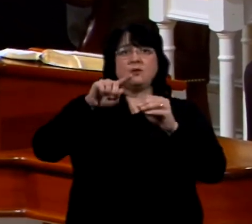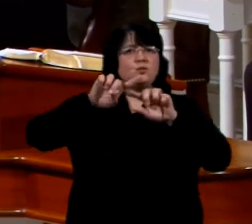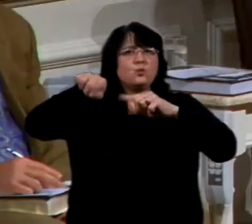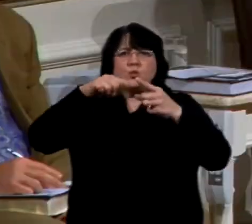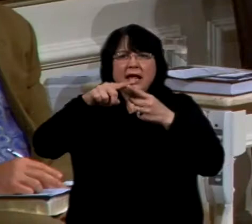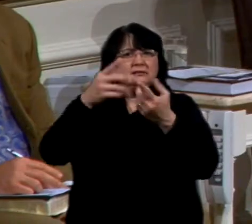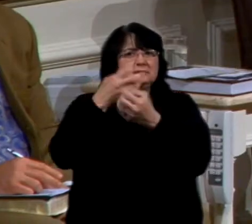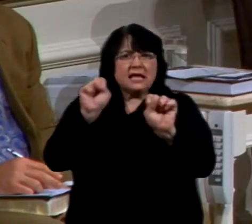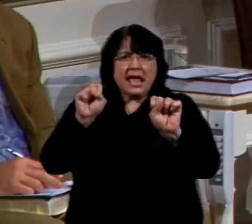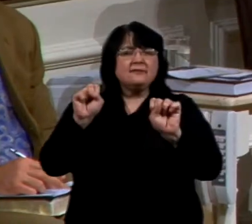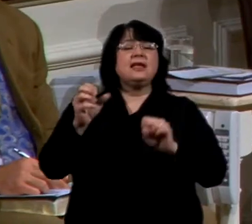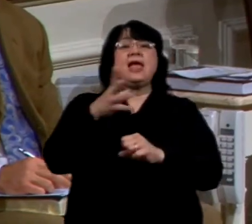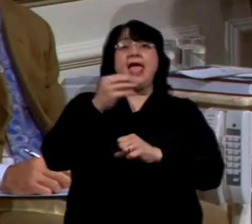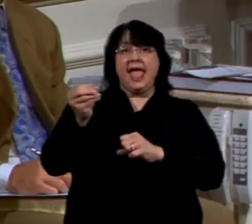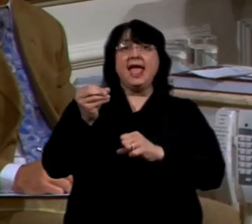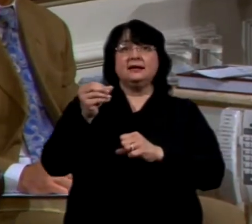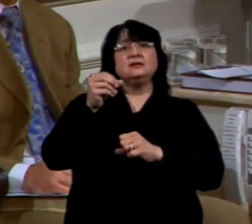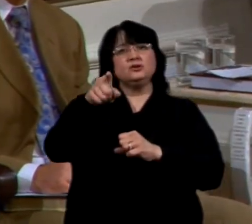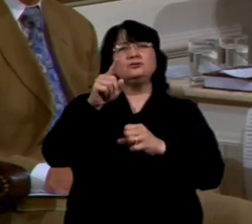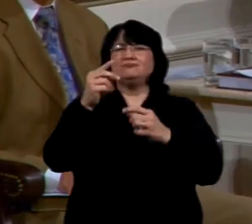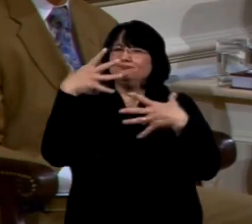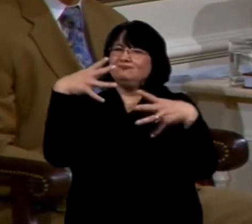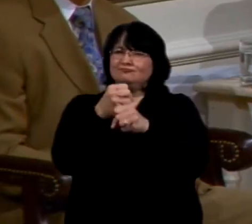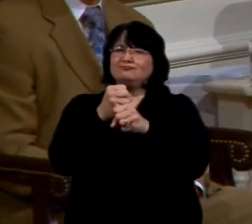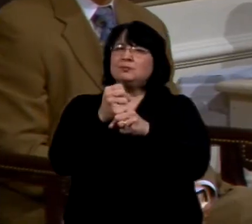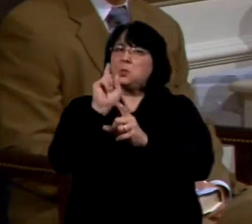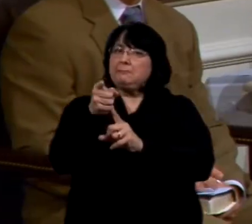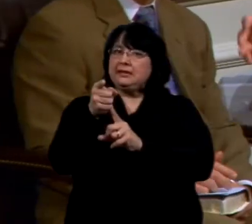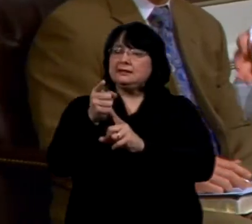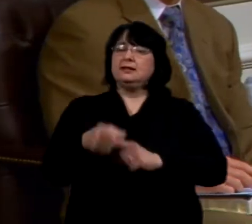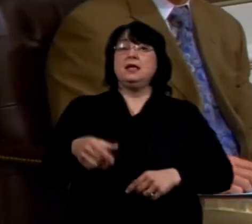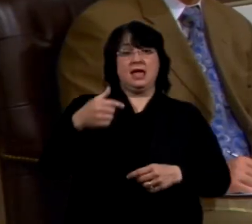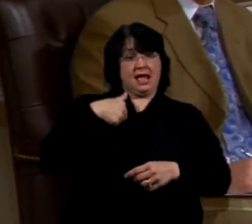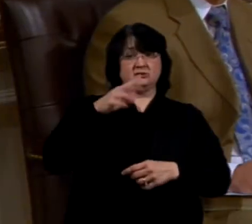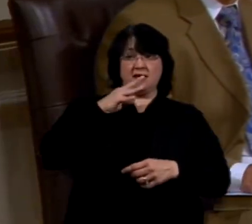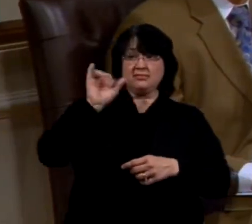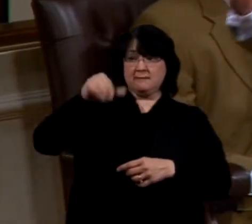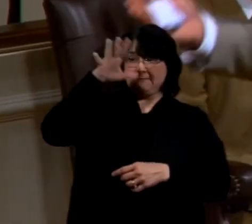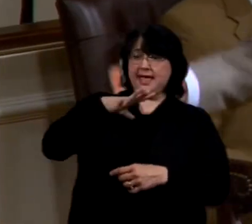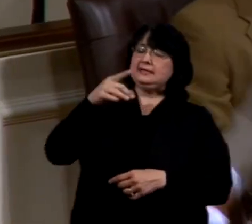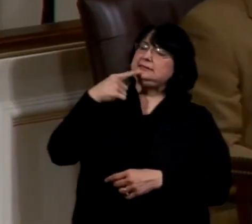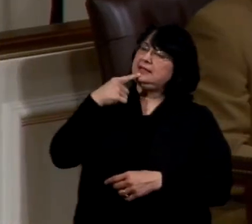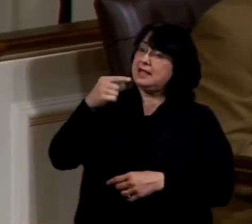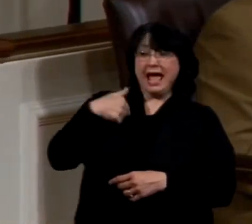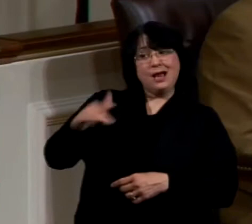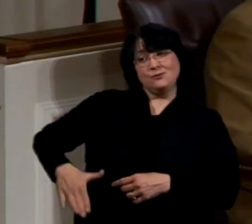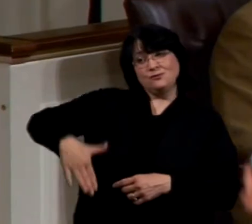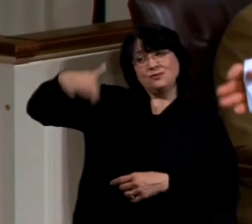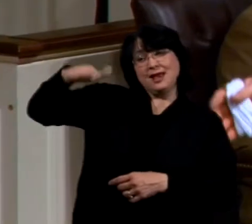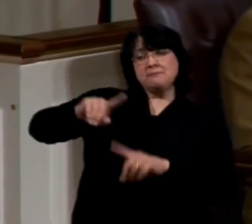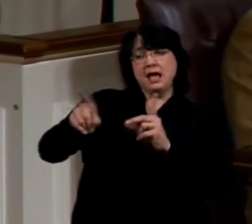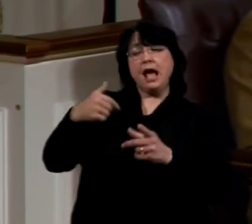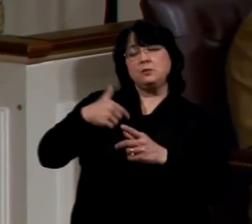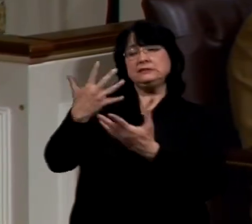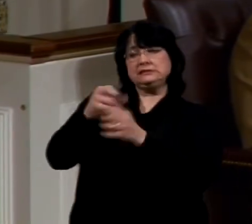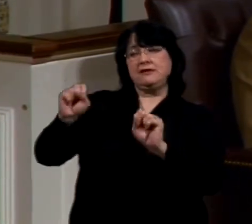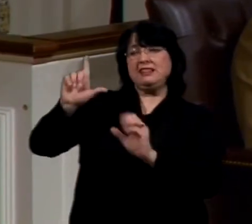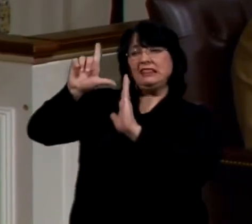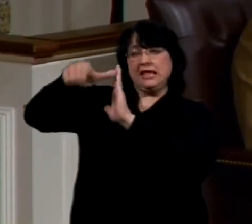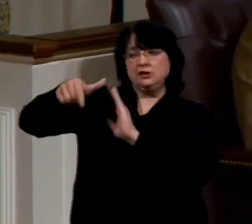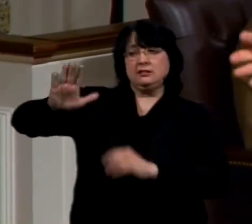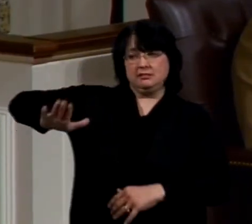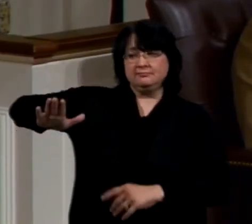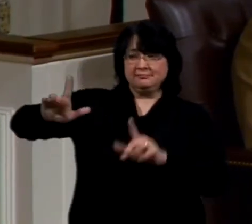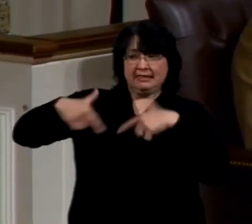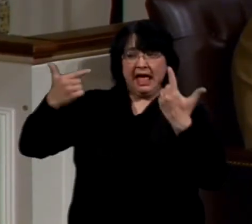but keep it to about a minute. When I talked to him, I said, I didn't get saved till later in life. I was raised in the Church of